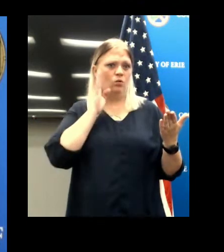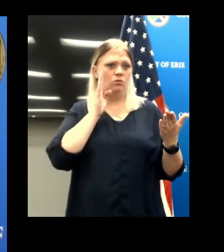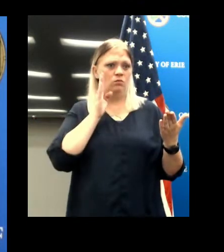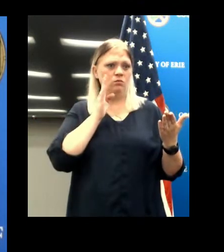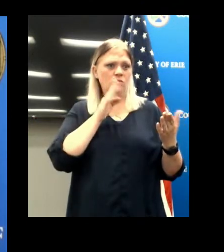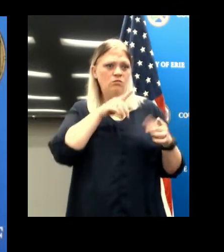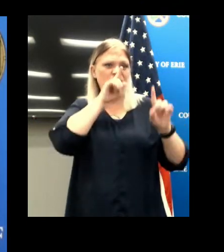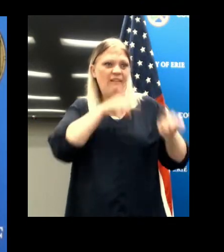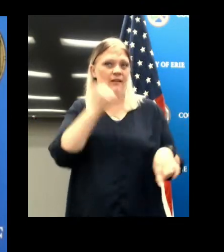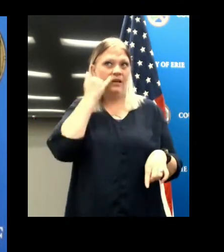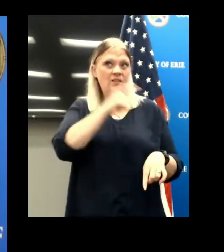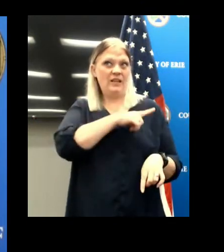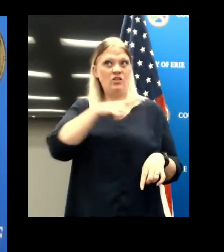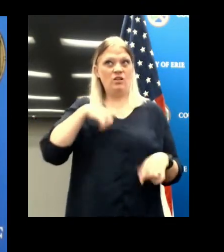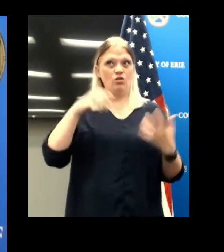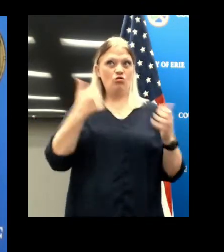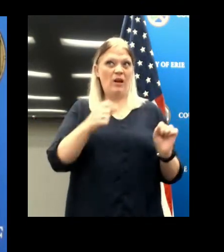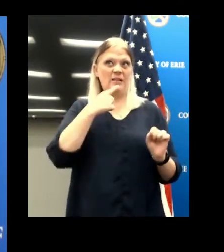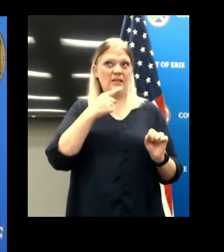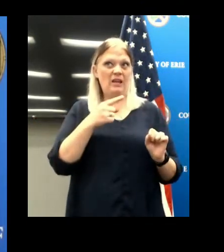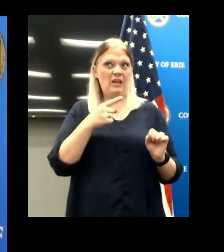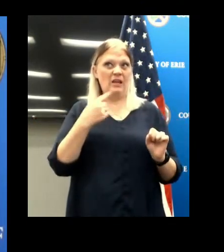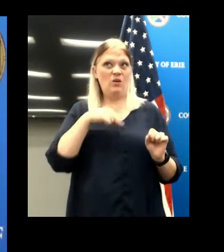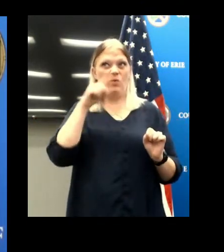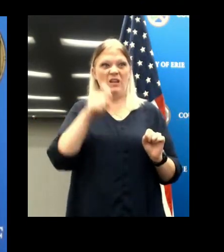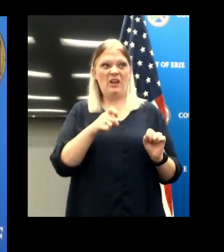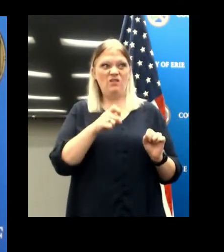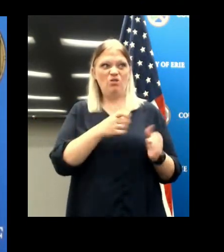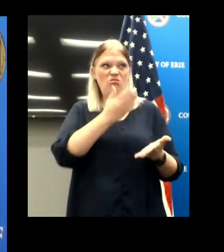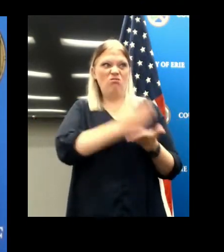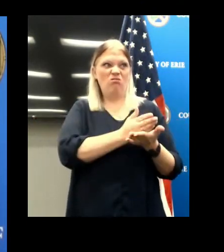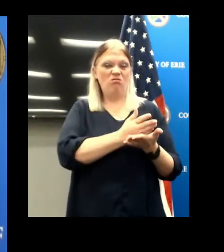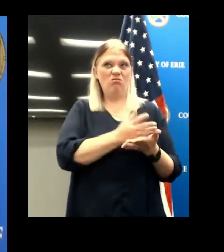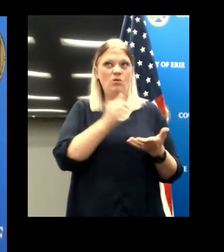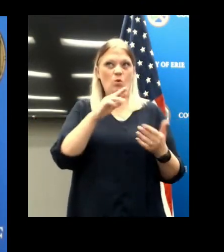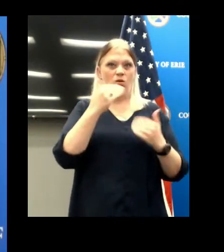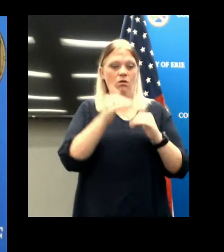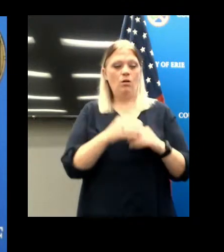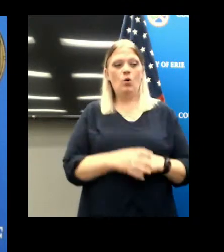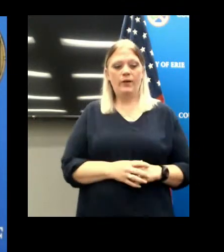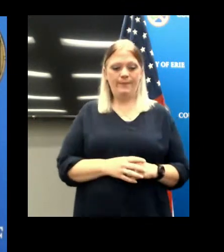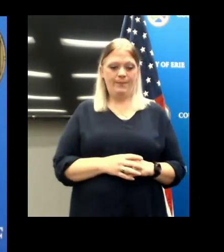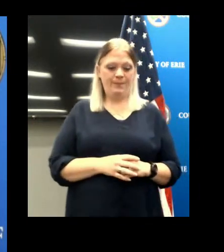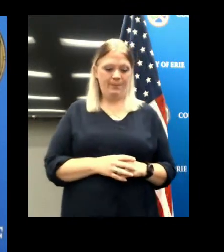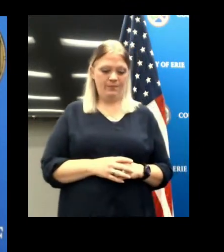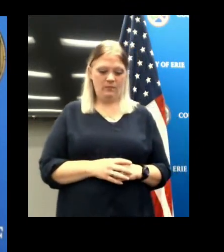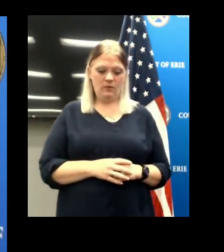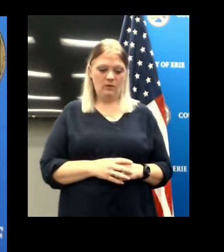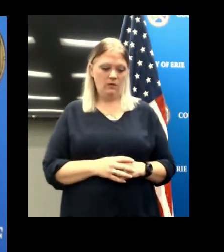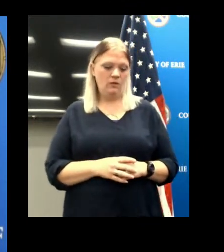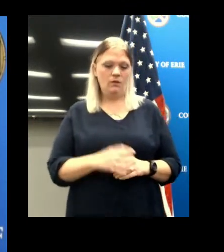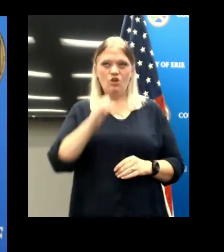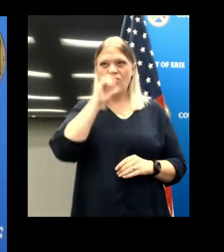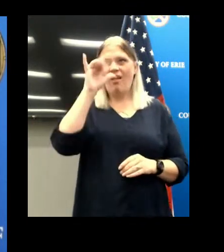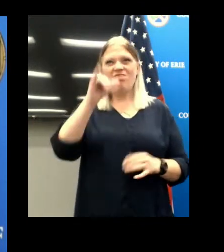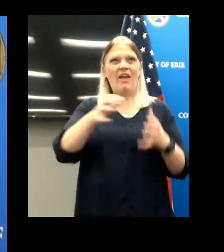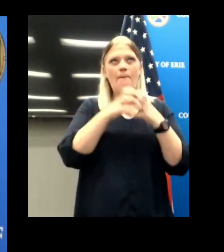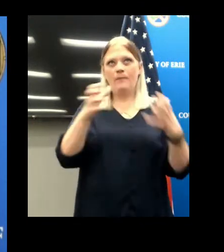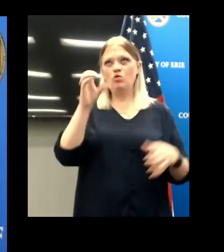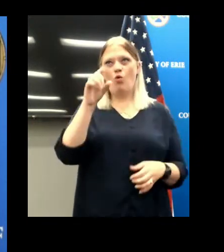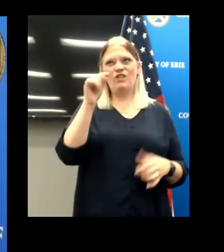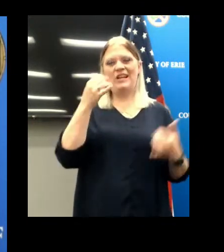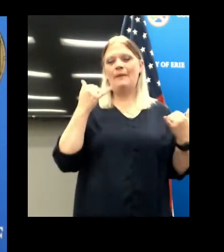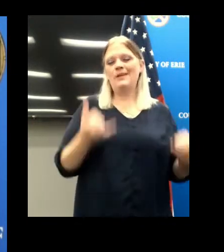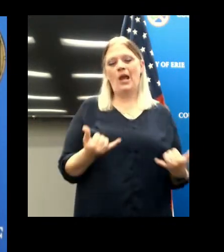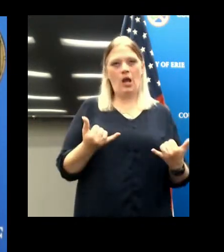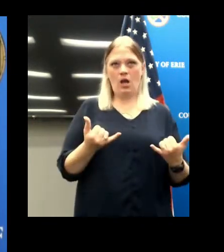the legislature were to try and say we need to either curtail this or put it? Well, first off, there's nowhere near as much overtime being incurred now as there